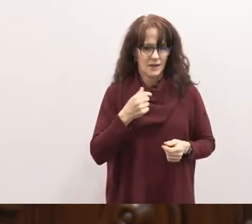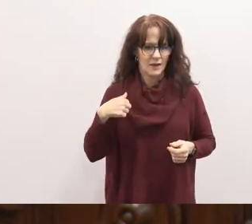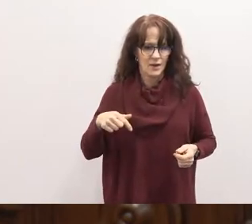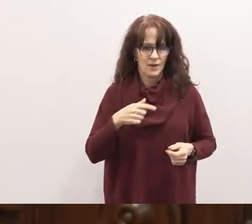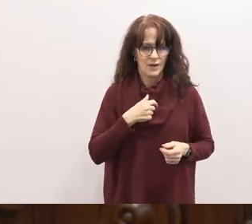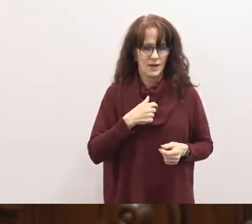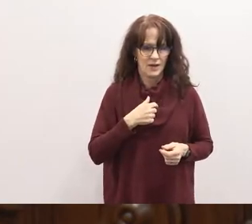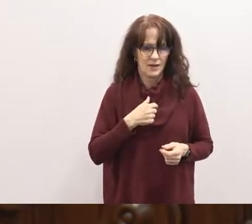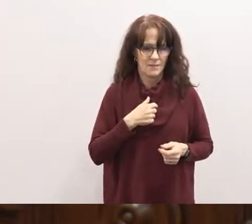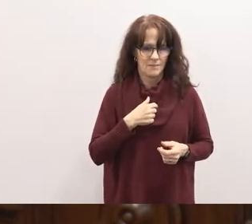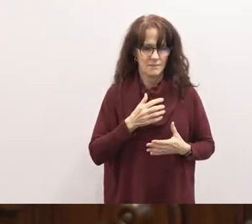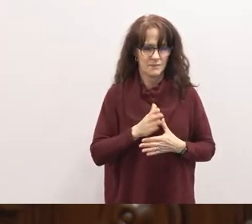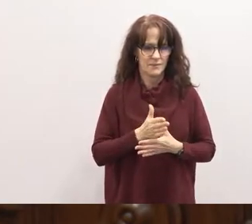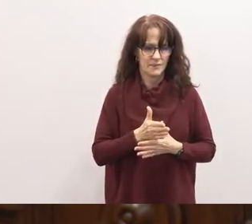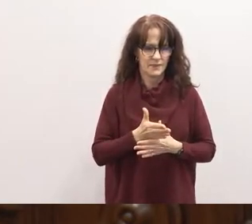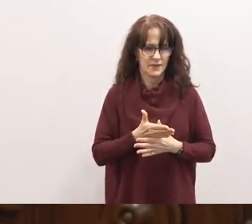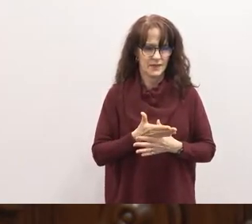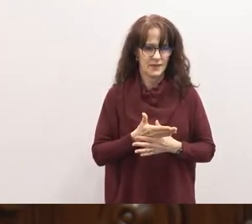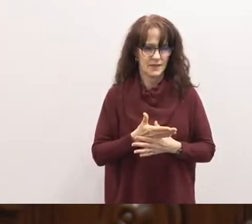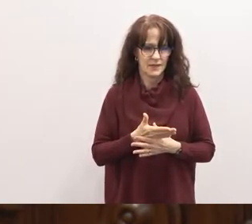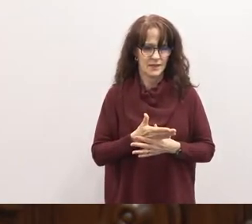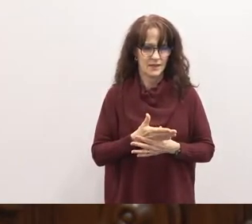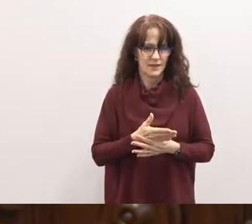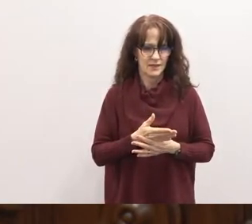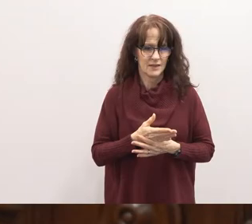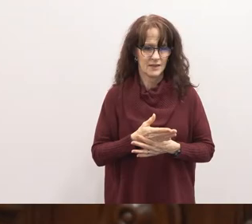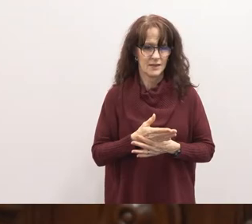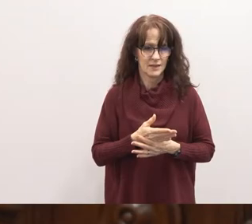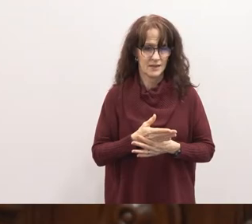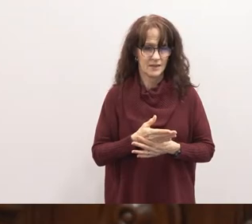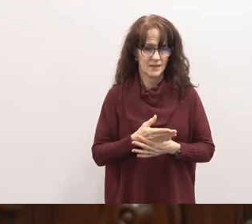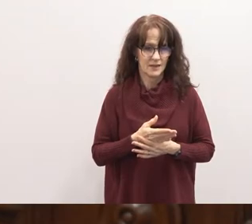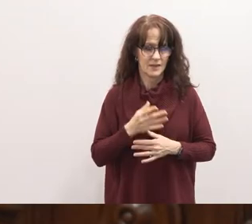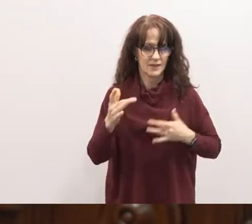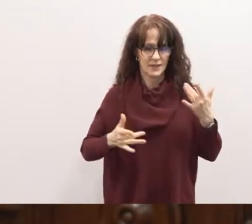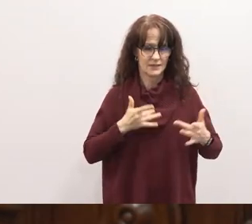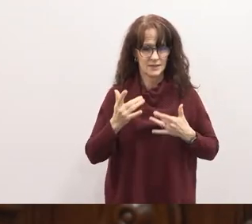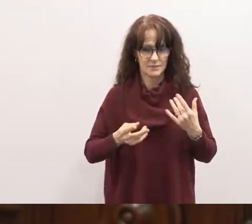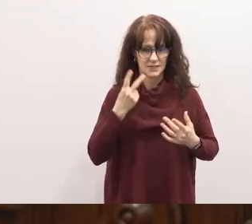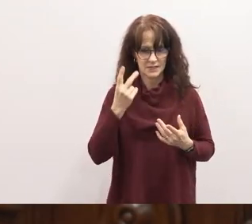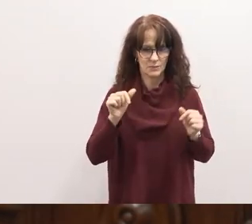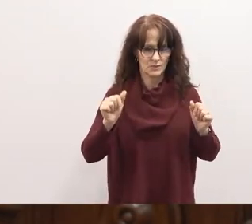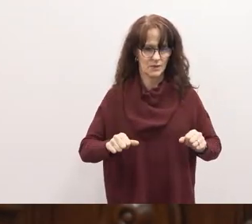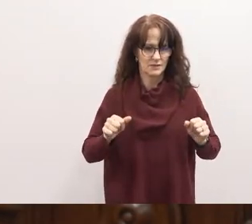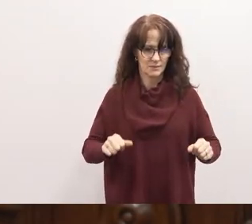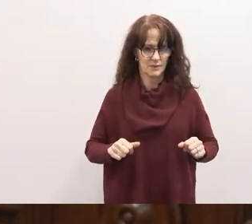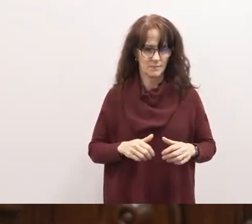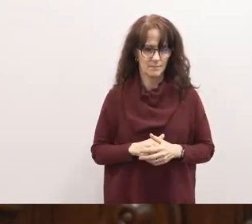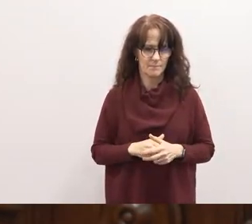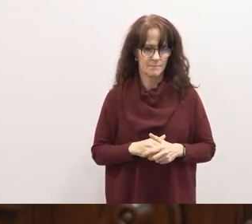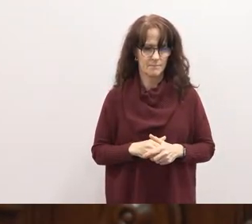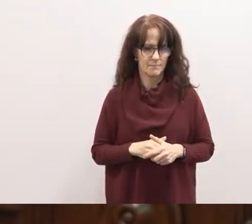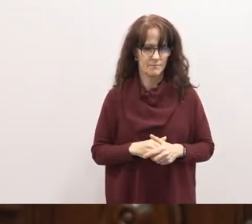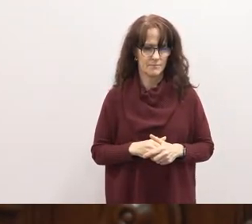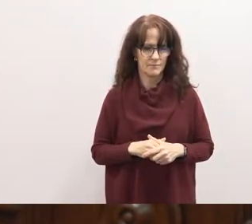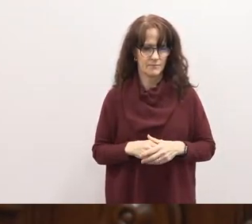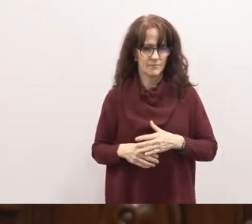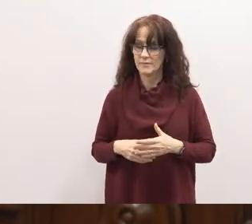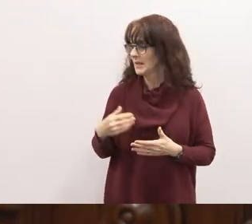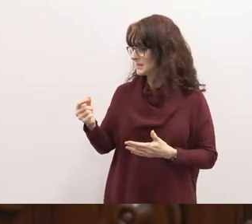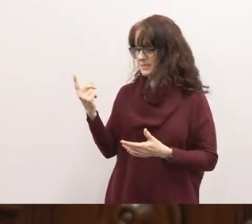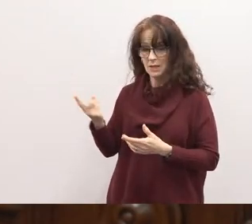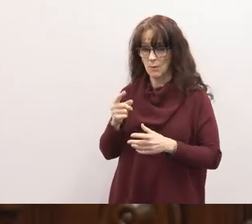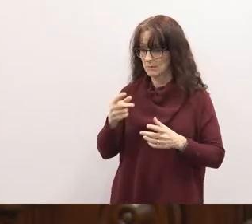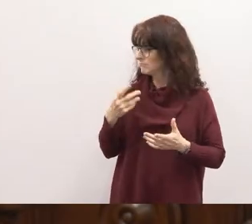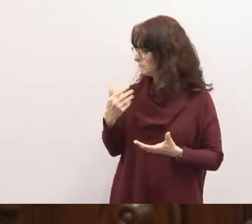can share in just in the excitement of seeing what's possible. So, colleagues, is there